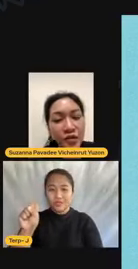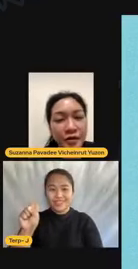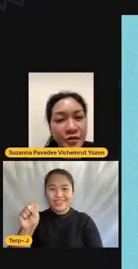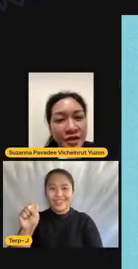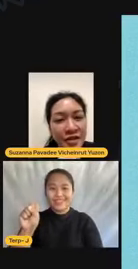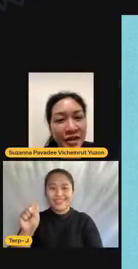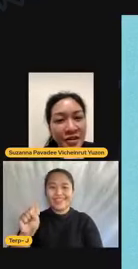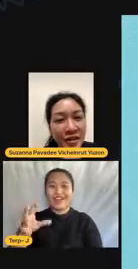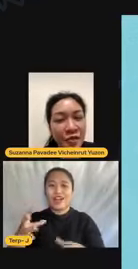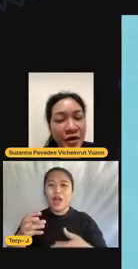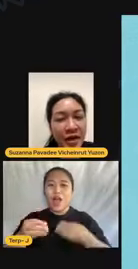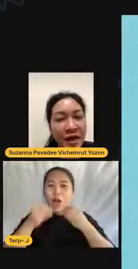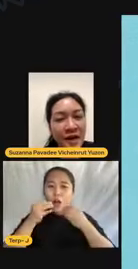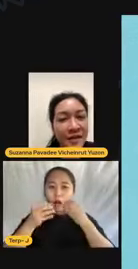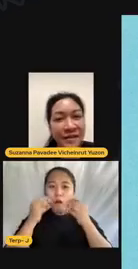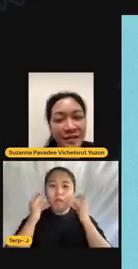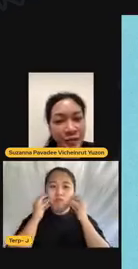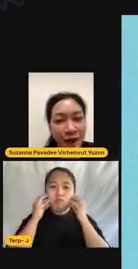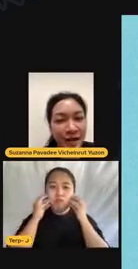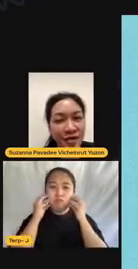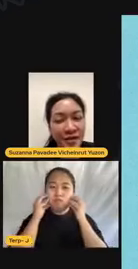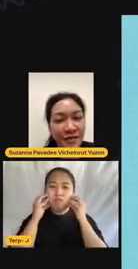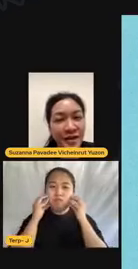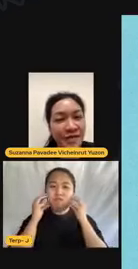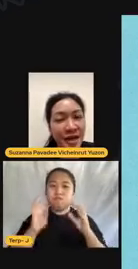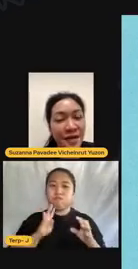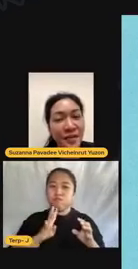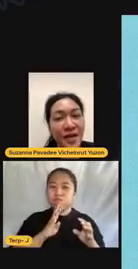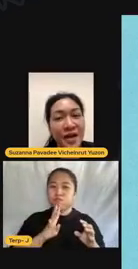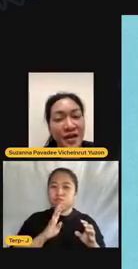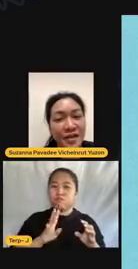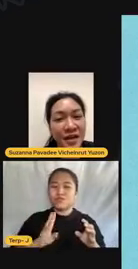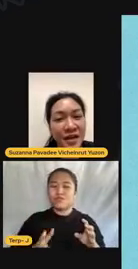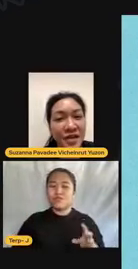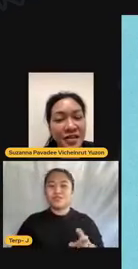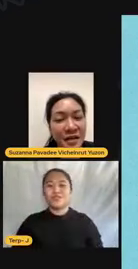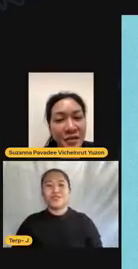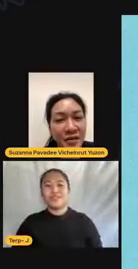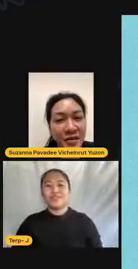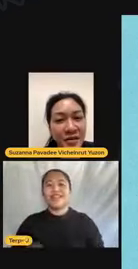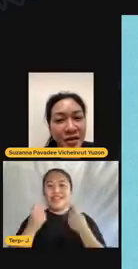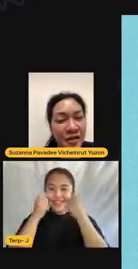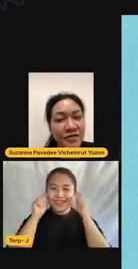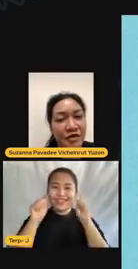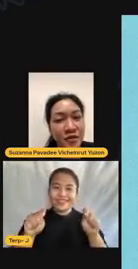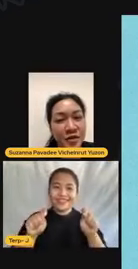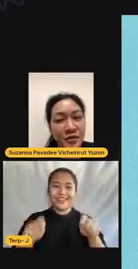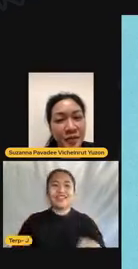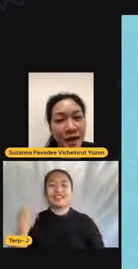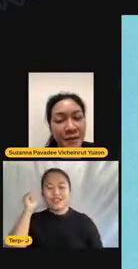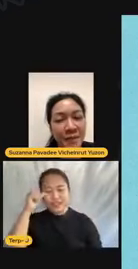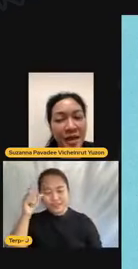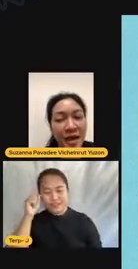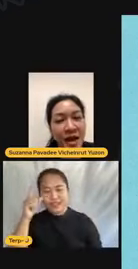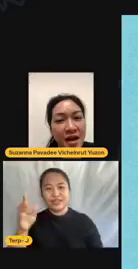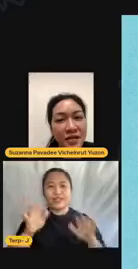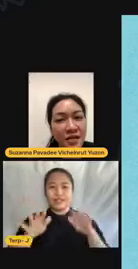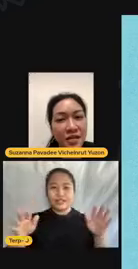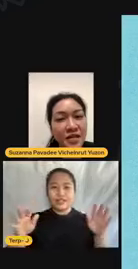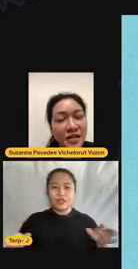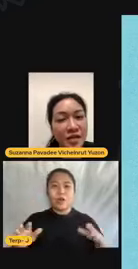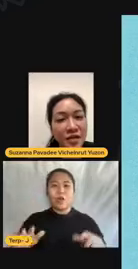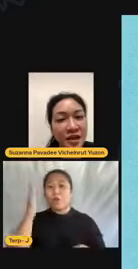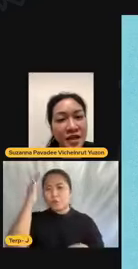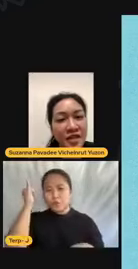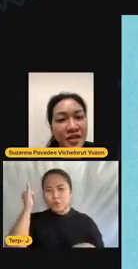put two or three socks on one hand and let them write, try to write their name, and so they can understand why it's harder for Joey to write.